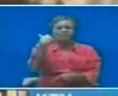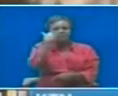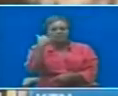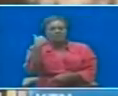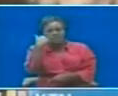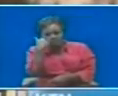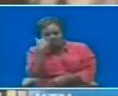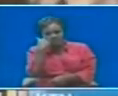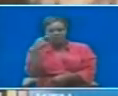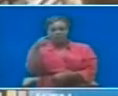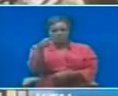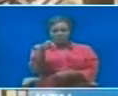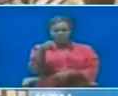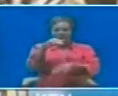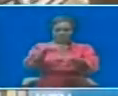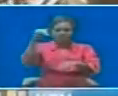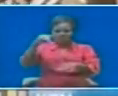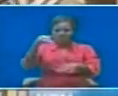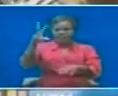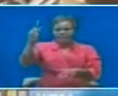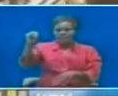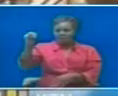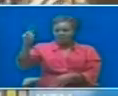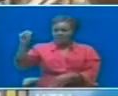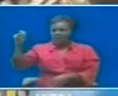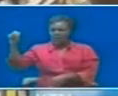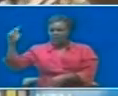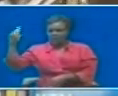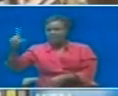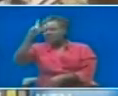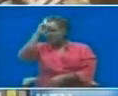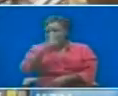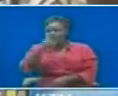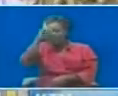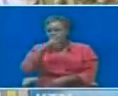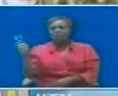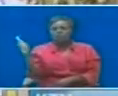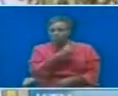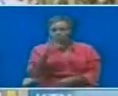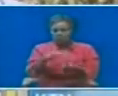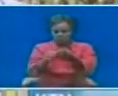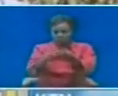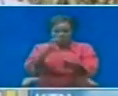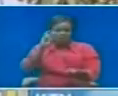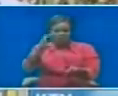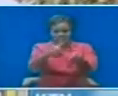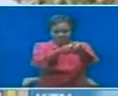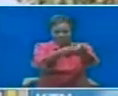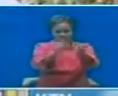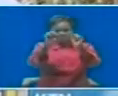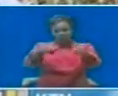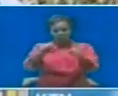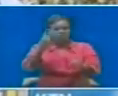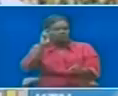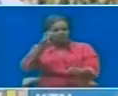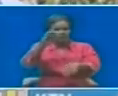lethal necrosis disease, also known as MLND, a serious threat to maize. Looking at the maize itself, we can see that it has